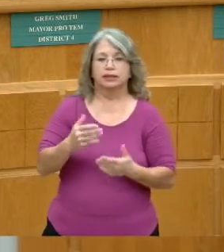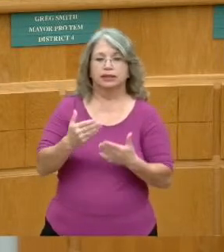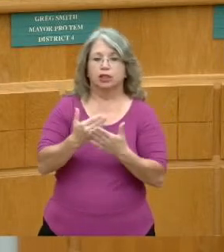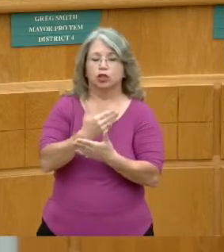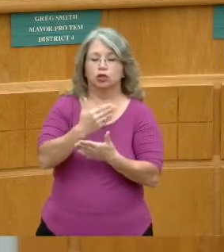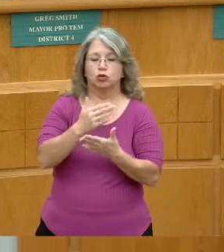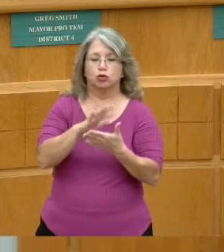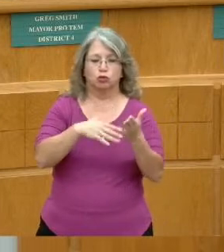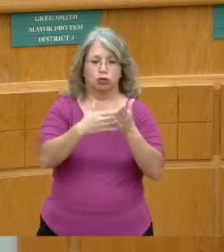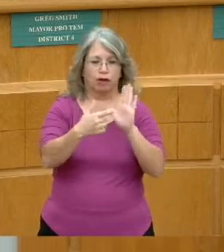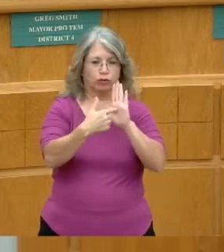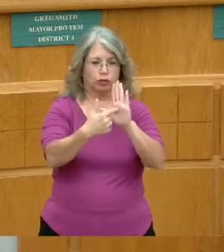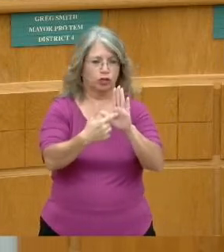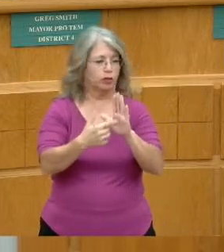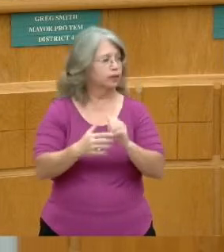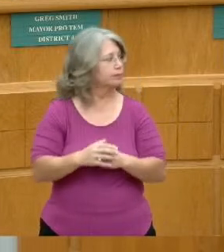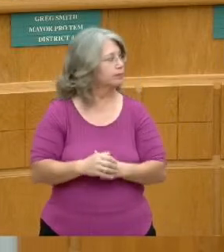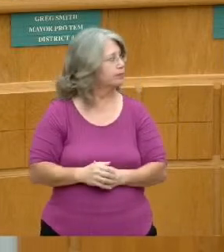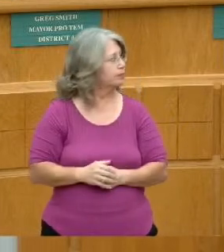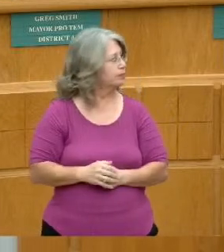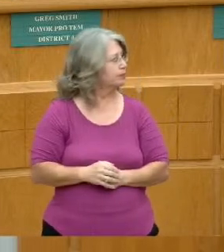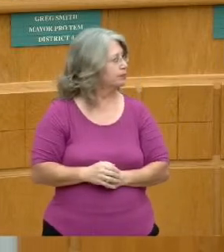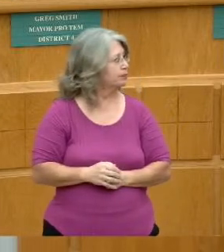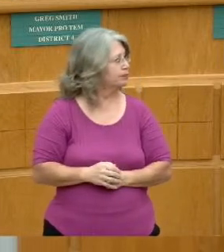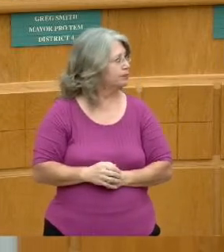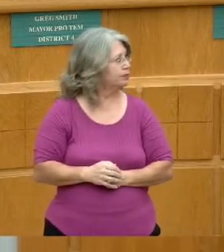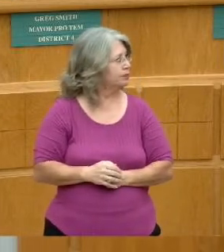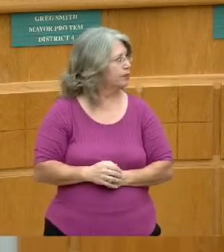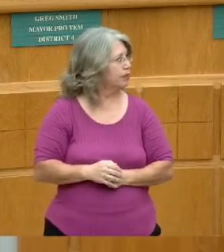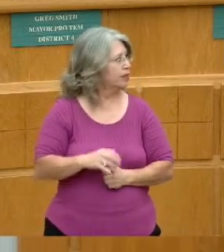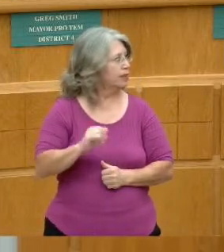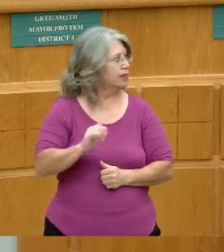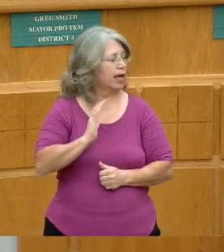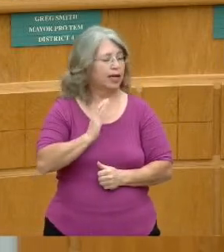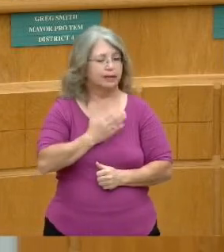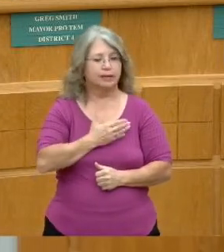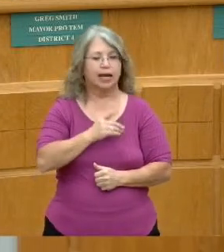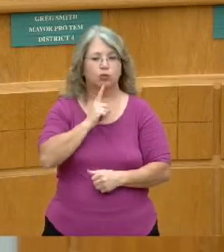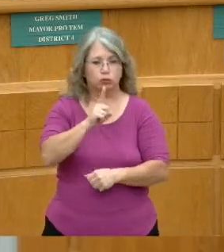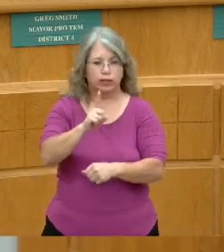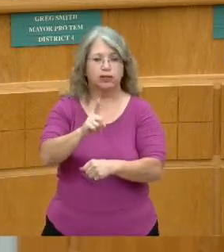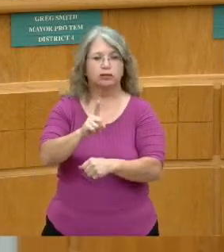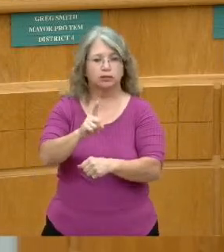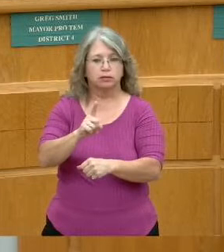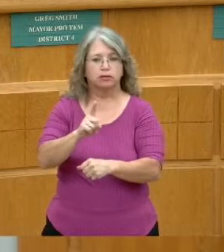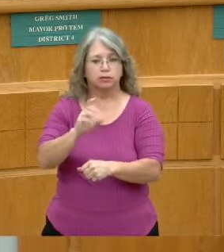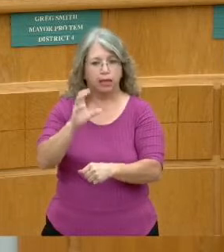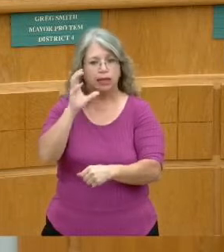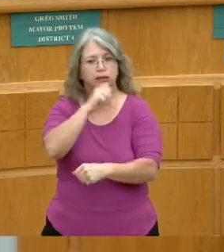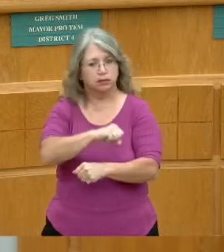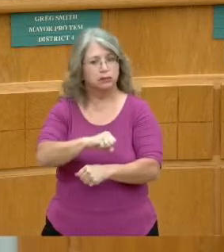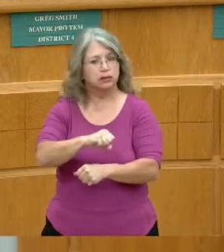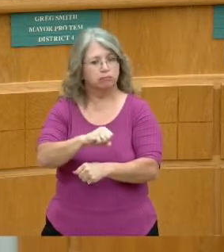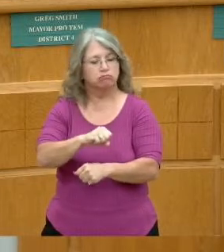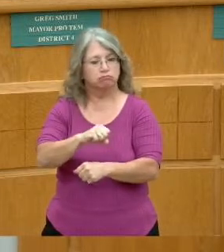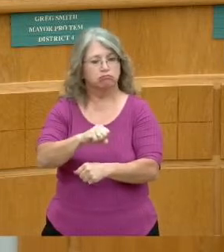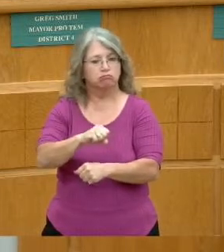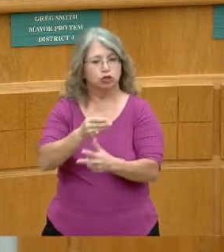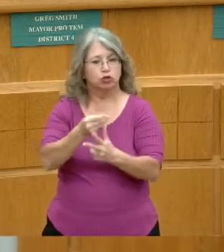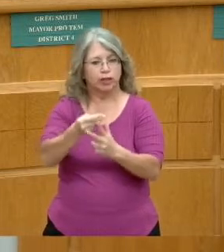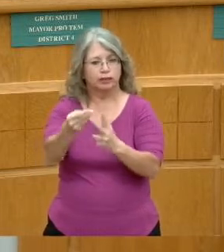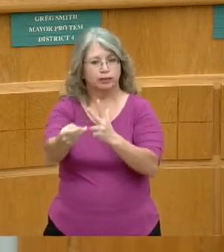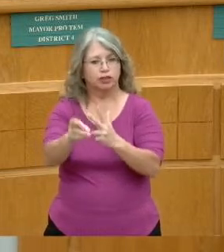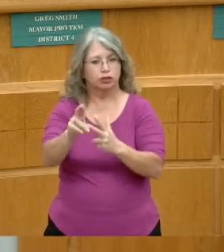transmission rate. So this one, our actual estimated transmission rate, the one that was in the blue on the previous slide, on a map of